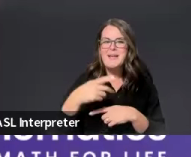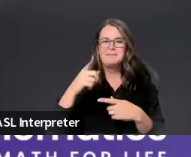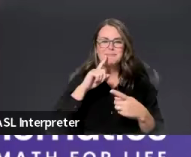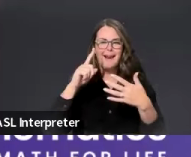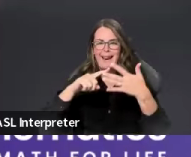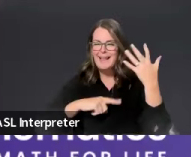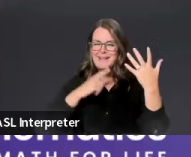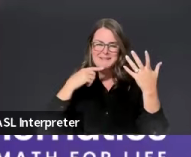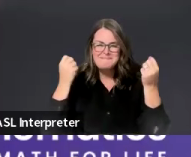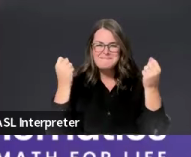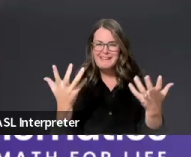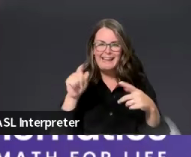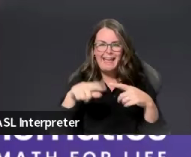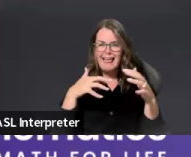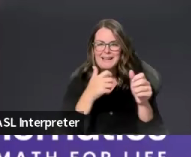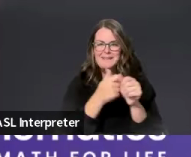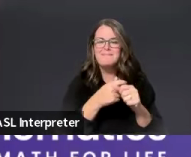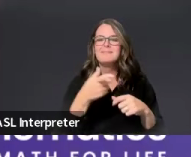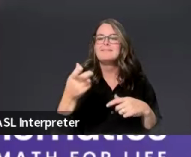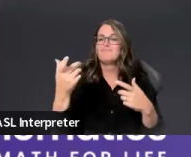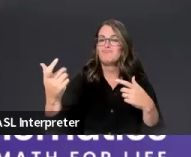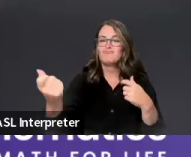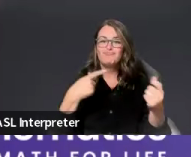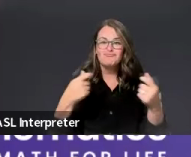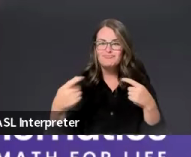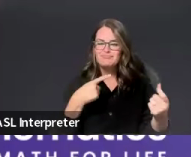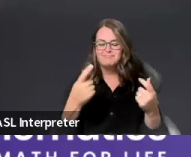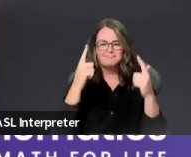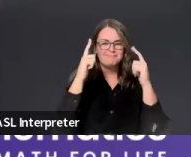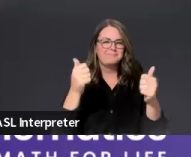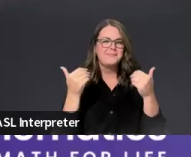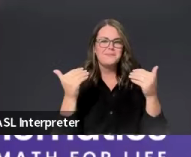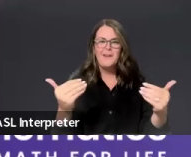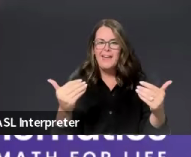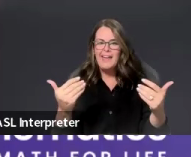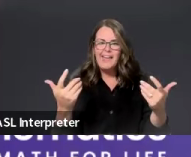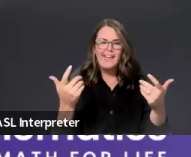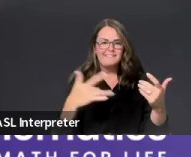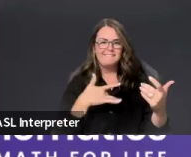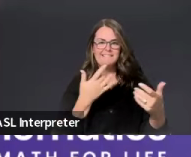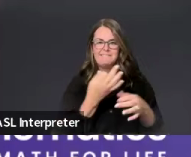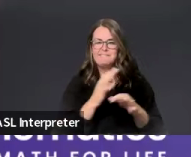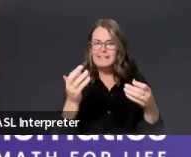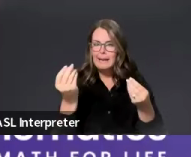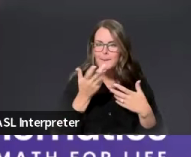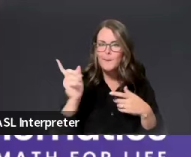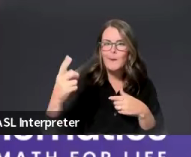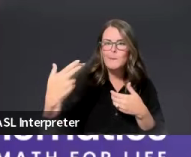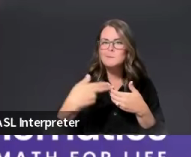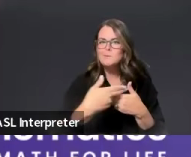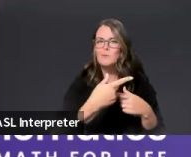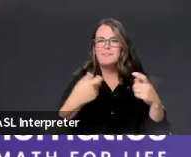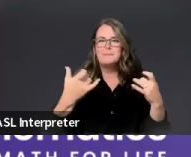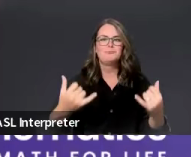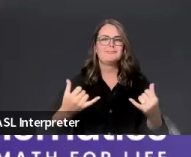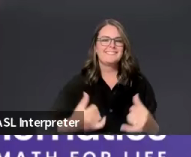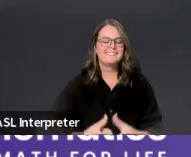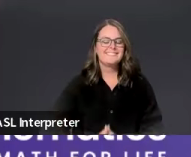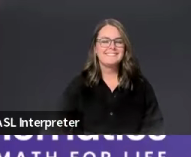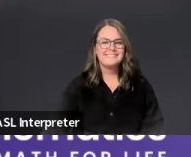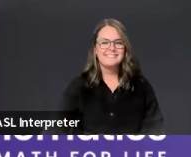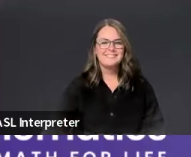up. That's great. As you're coming in, feel free to just let us know where you are joining us from today.